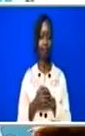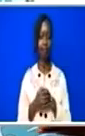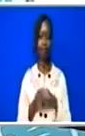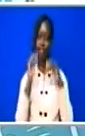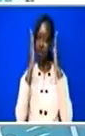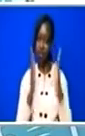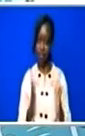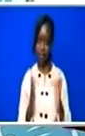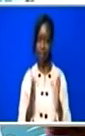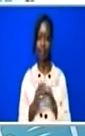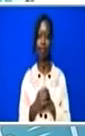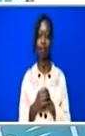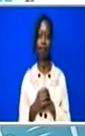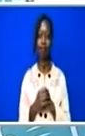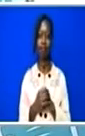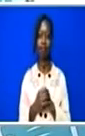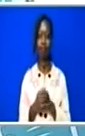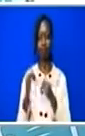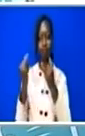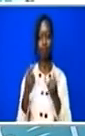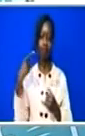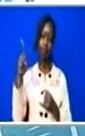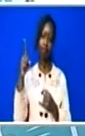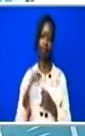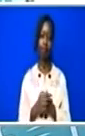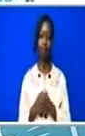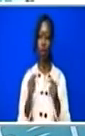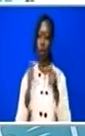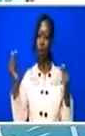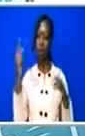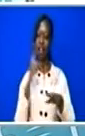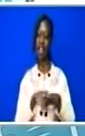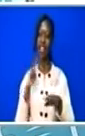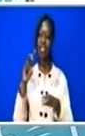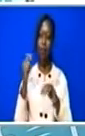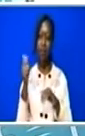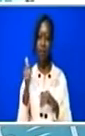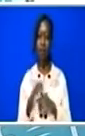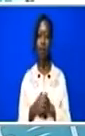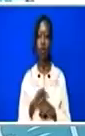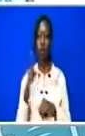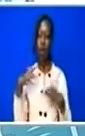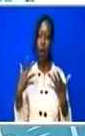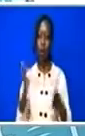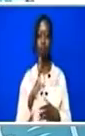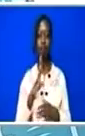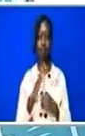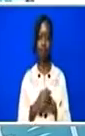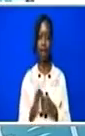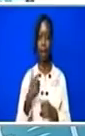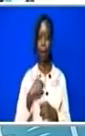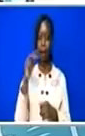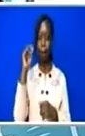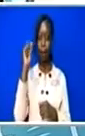Mwalimu. Yeah, Big intro. It's been a while. How have you been? very well. Alright, please introduce yourself. Yes, I'm Mary